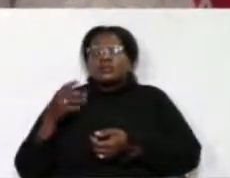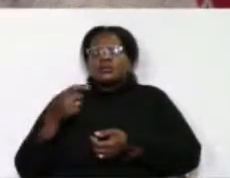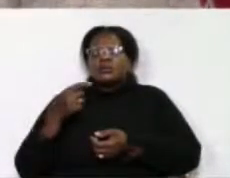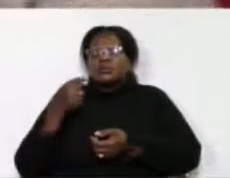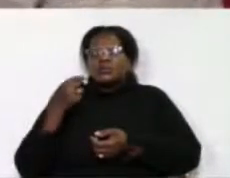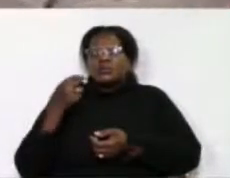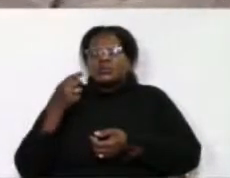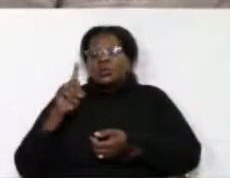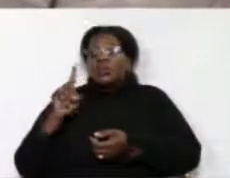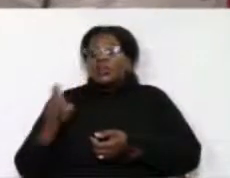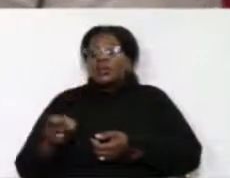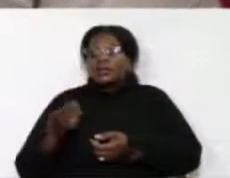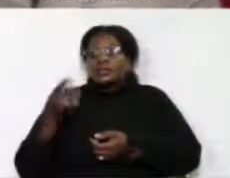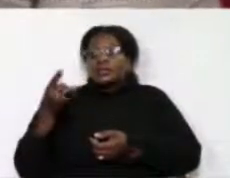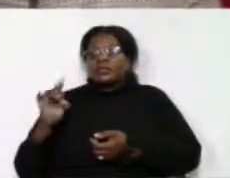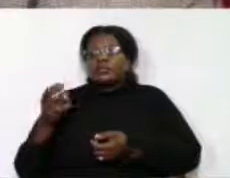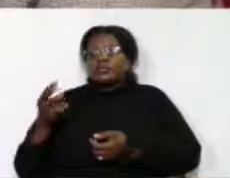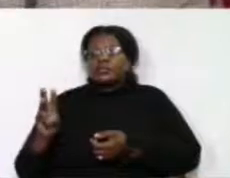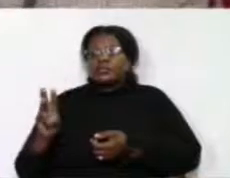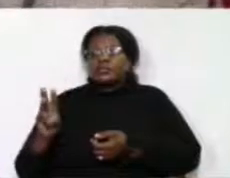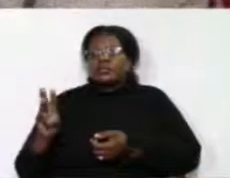plus 1,086. Yeah.